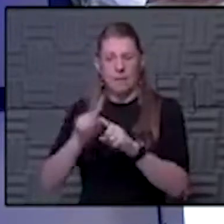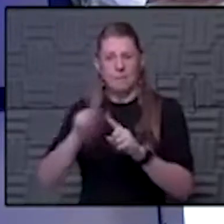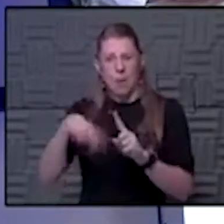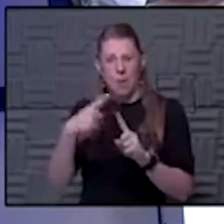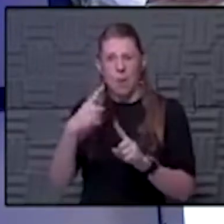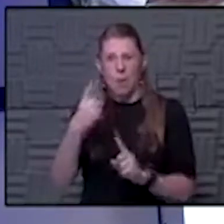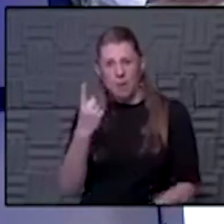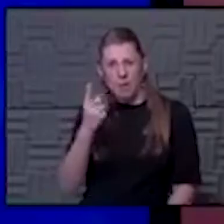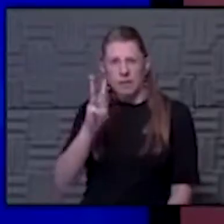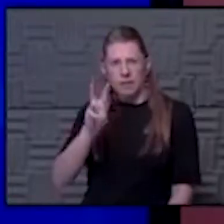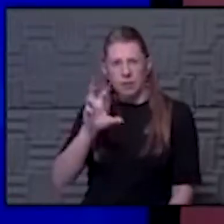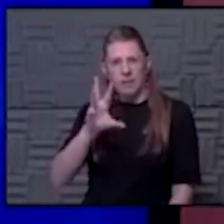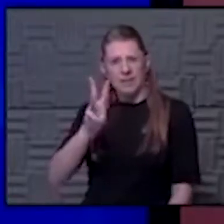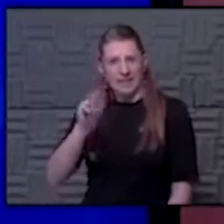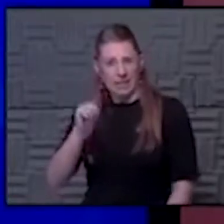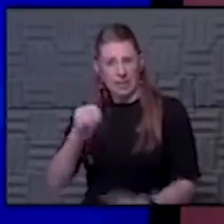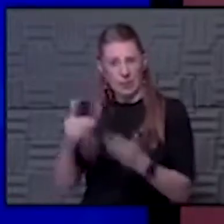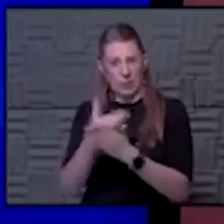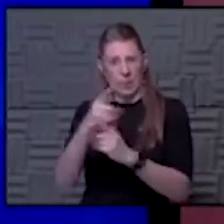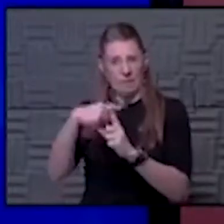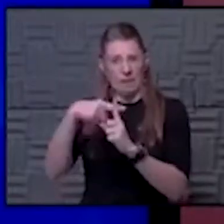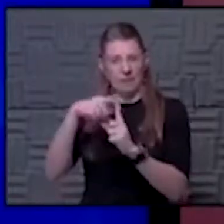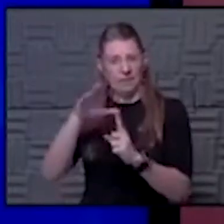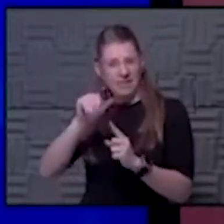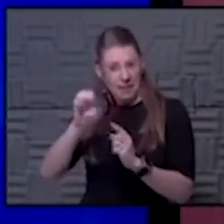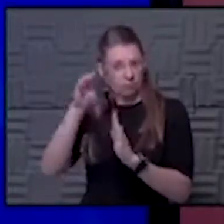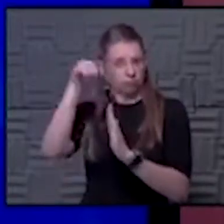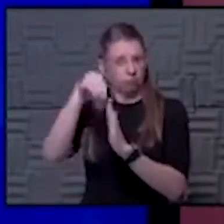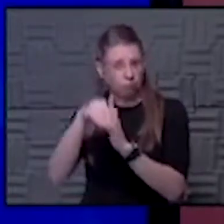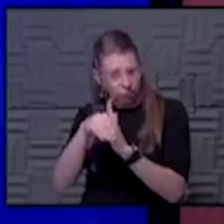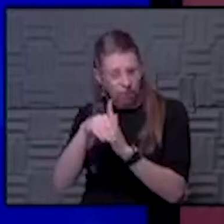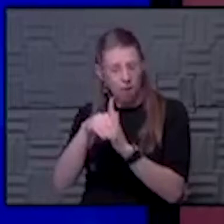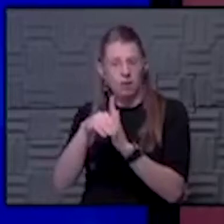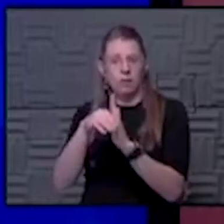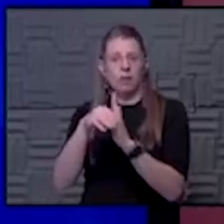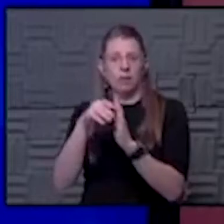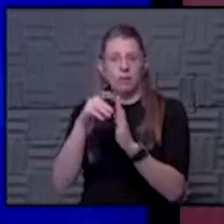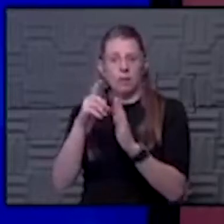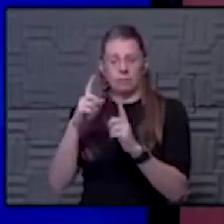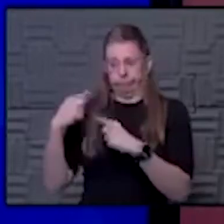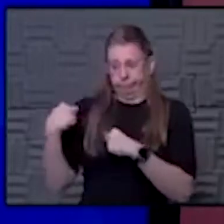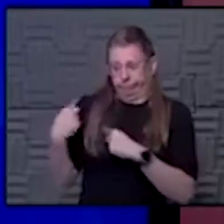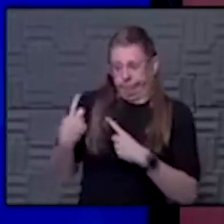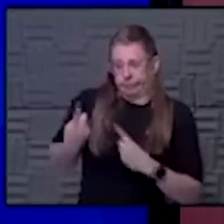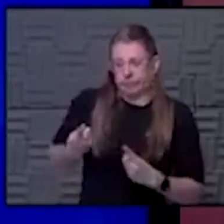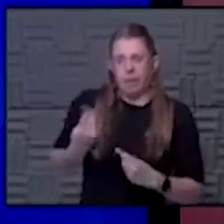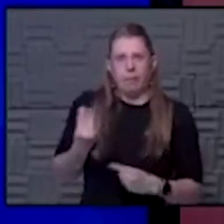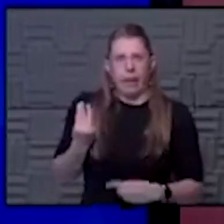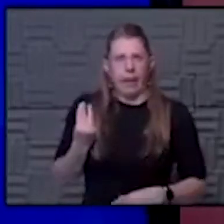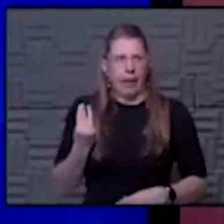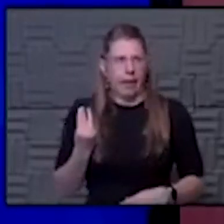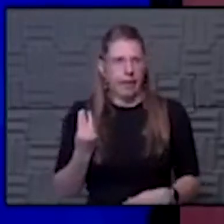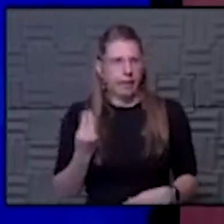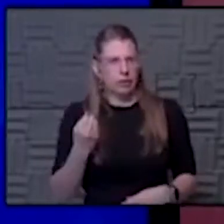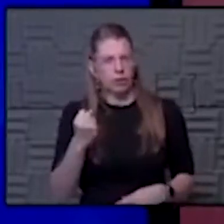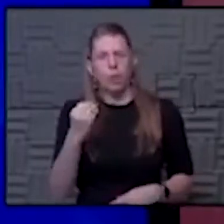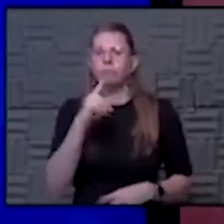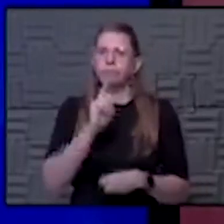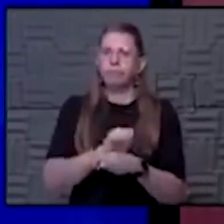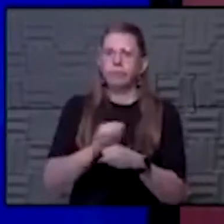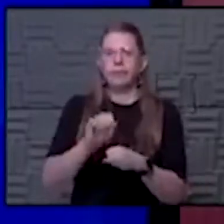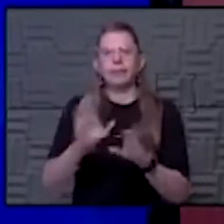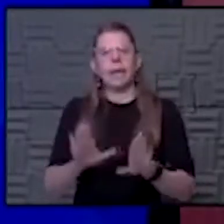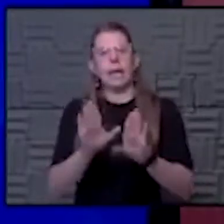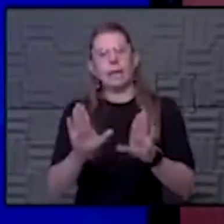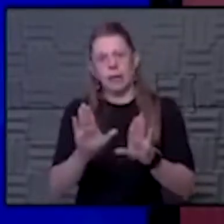or so new positive cases, which is lower than it has been for a number of days. So, and that was on a Monday. So, actually, that would have been